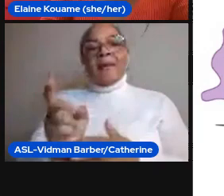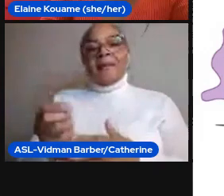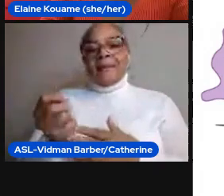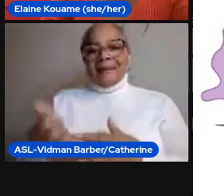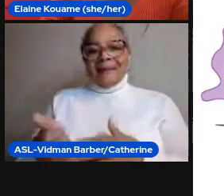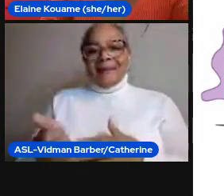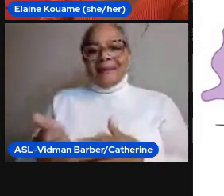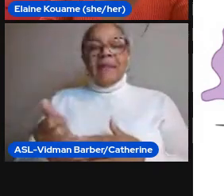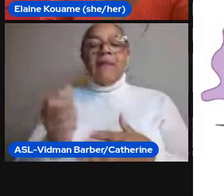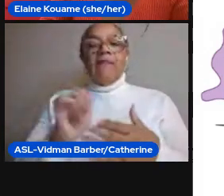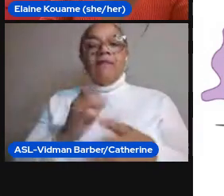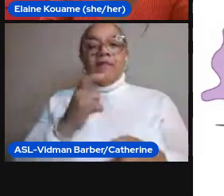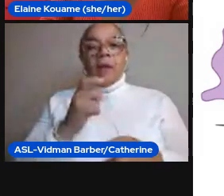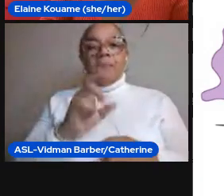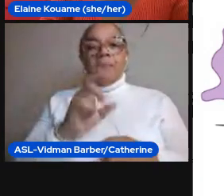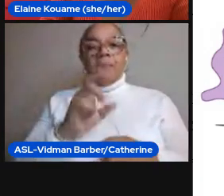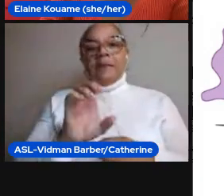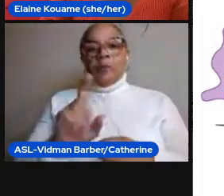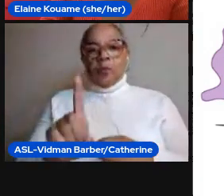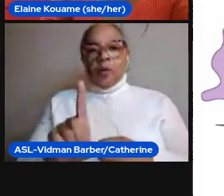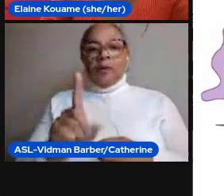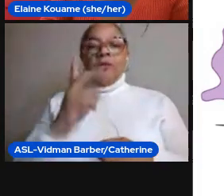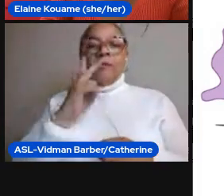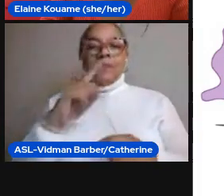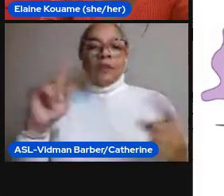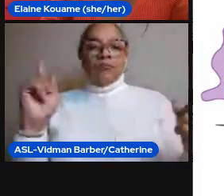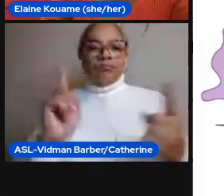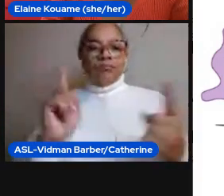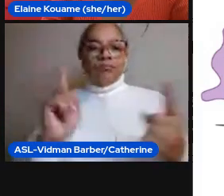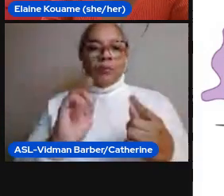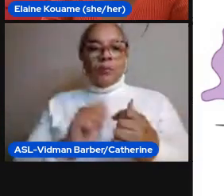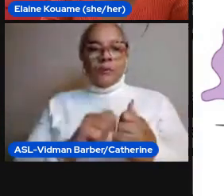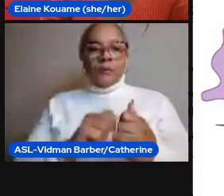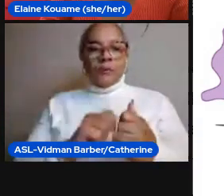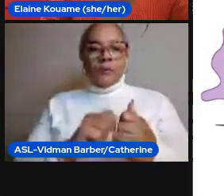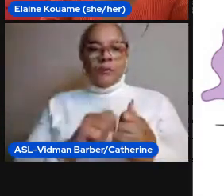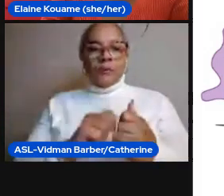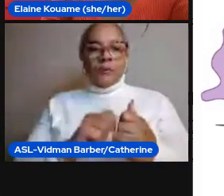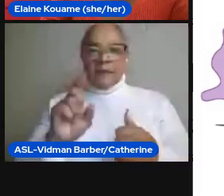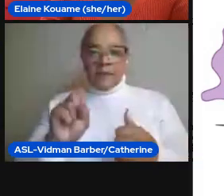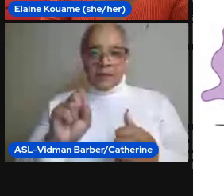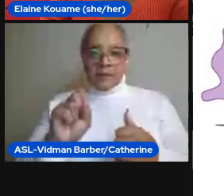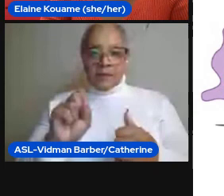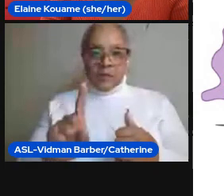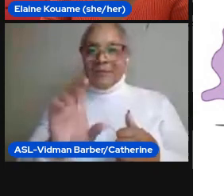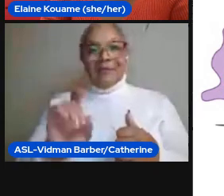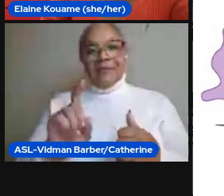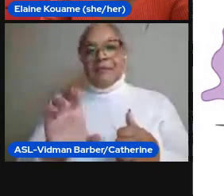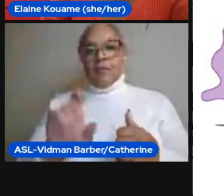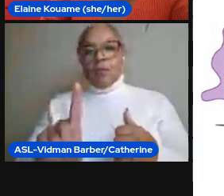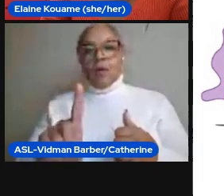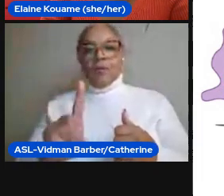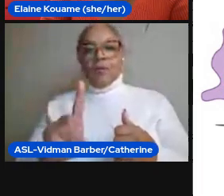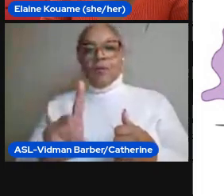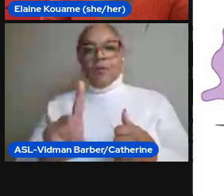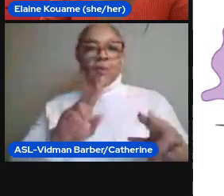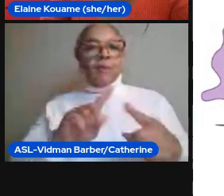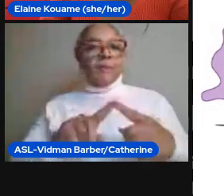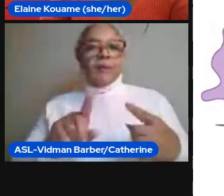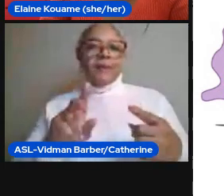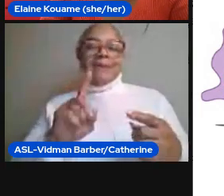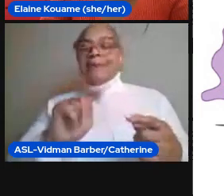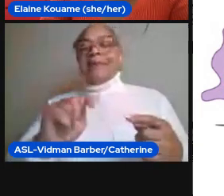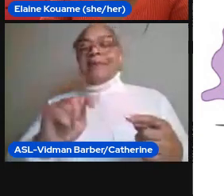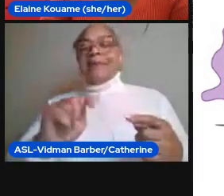from the DC1, we can see a reduction in the Th1 response, but it wasn't completely gone. So this